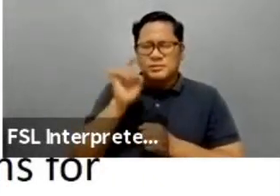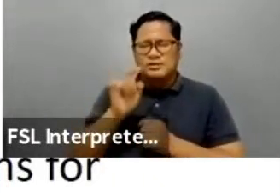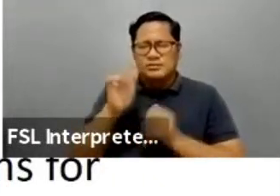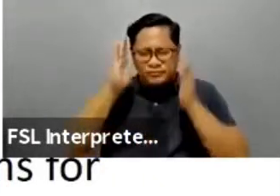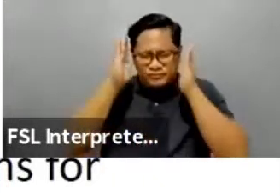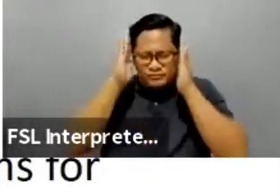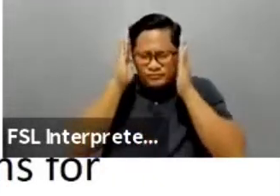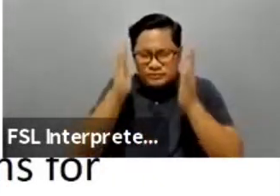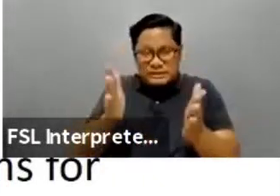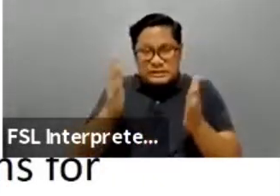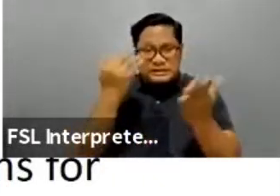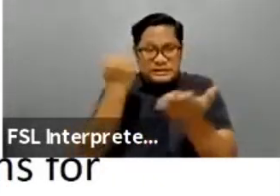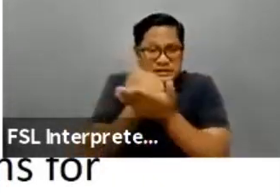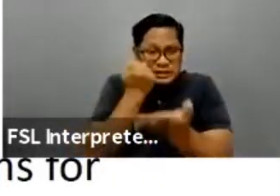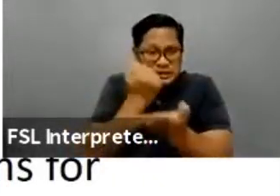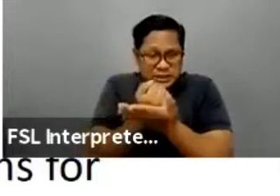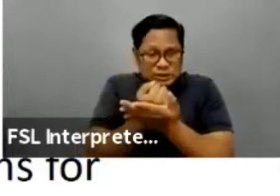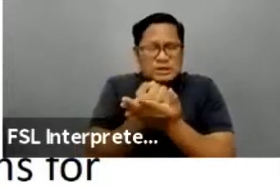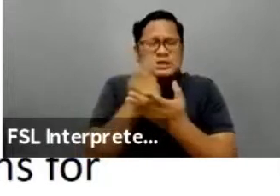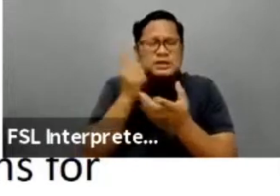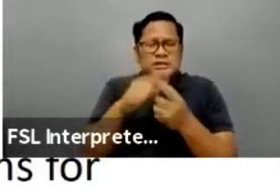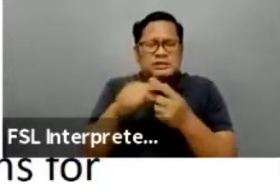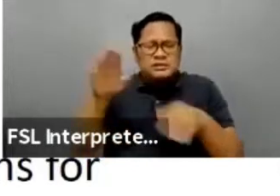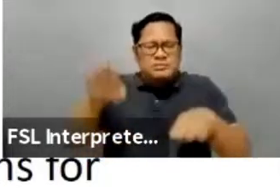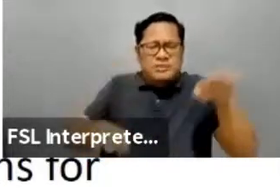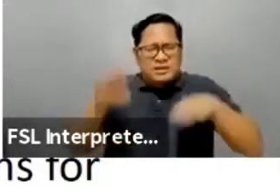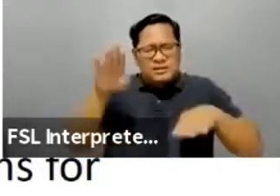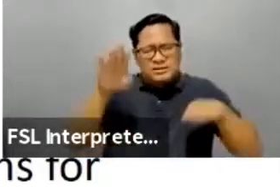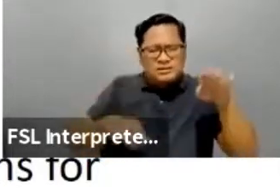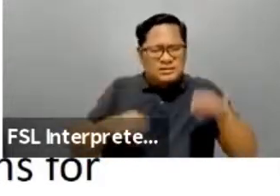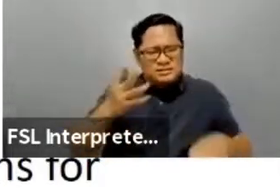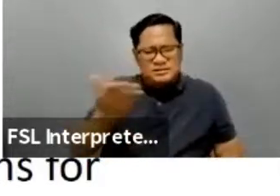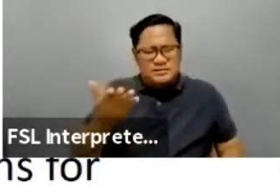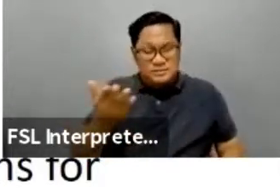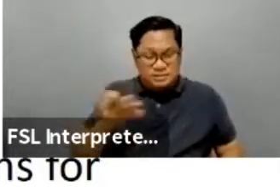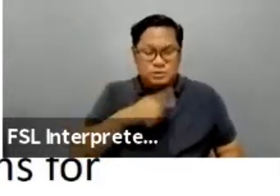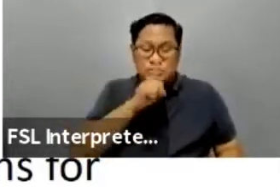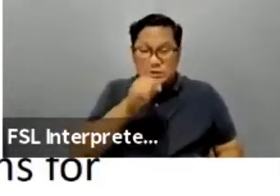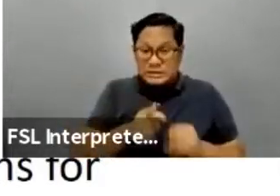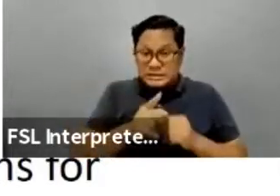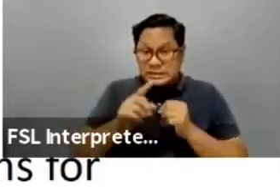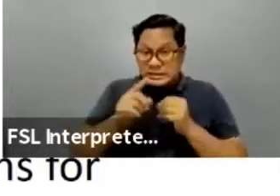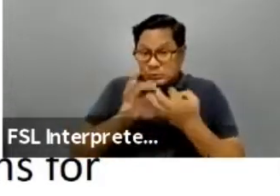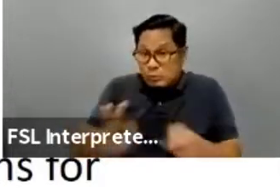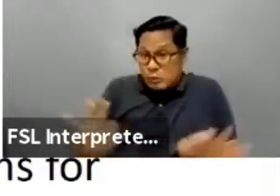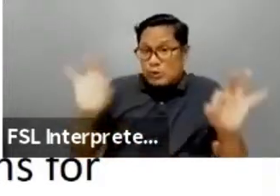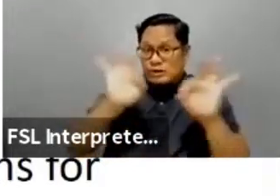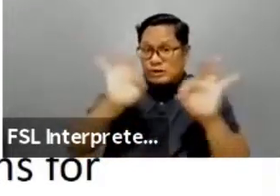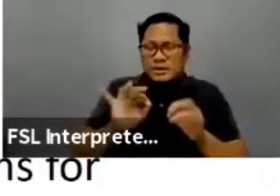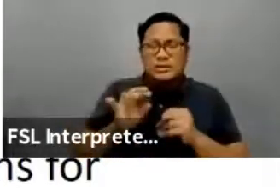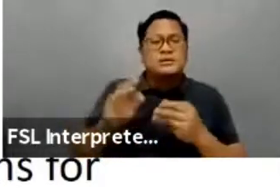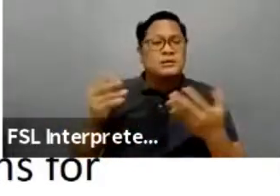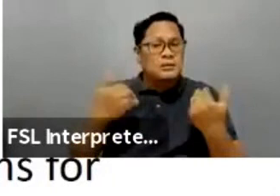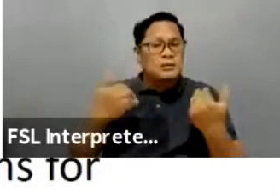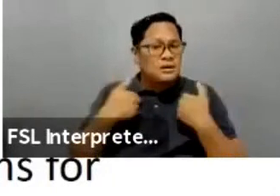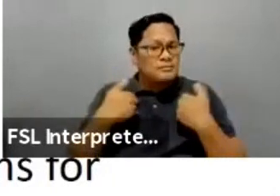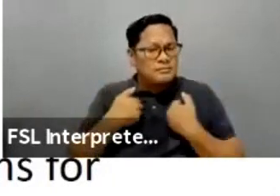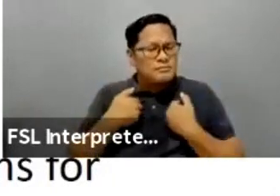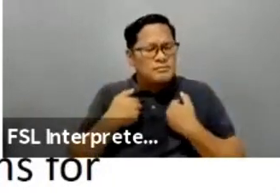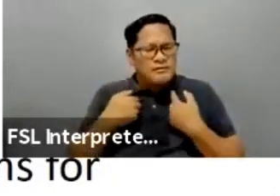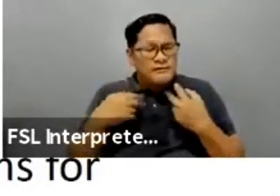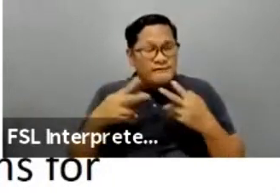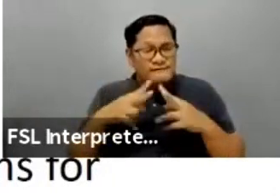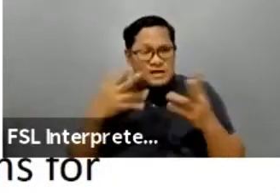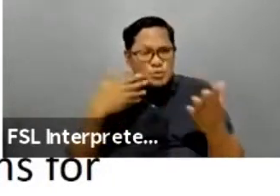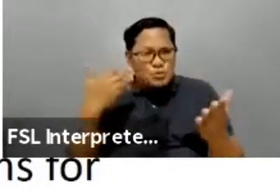the salaries and the balances there. But essentially, you have to have that type of very